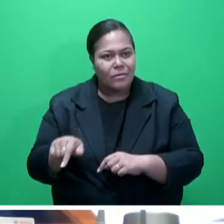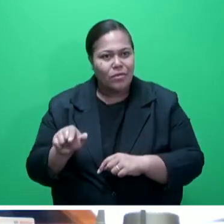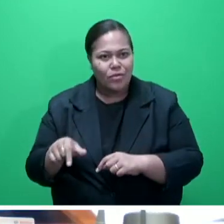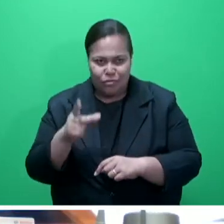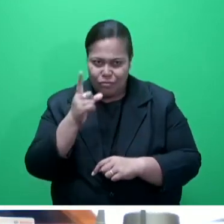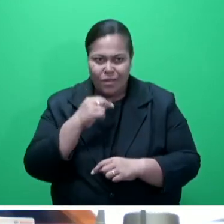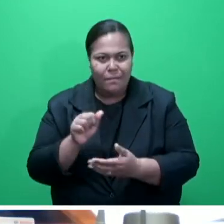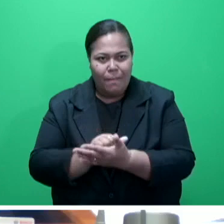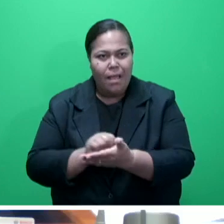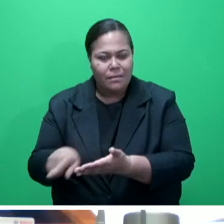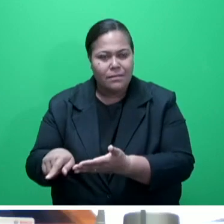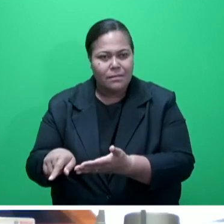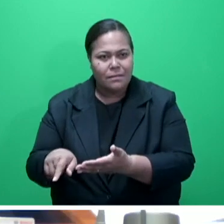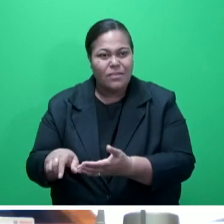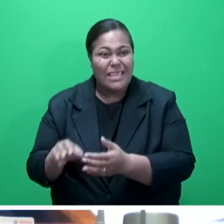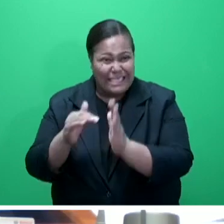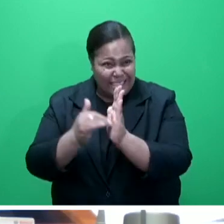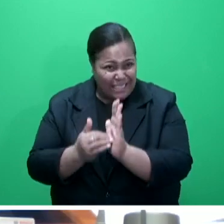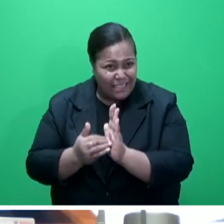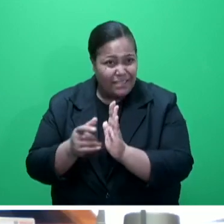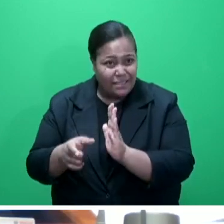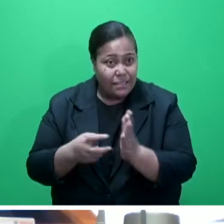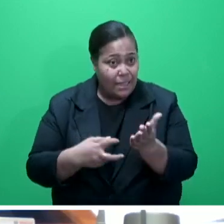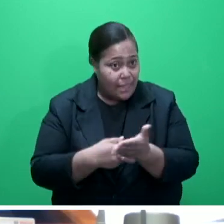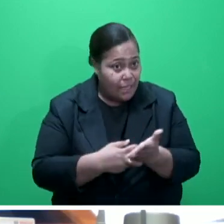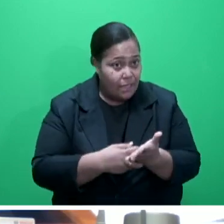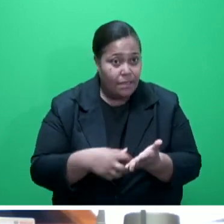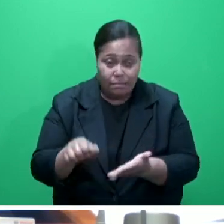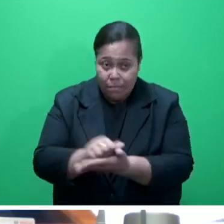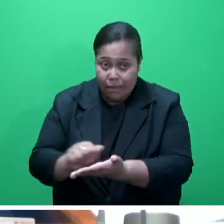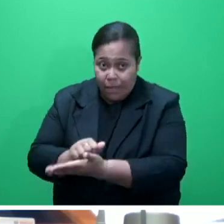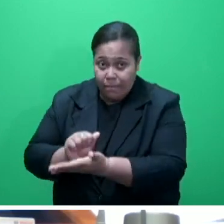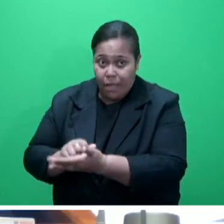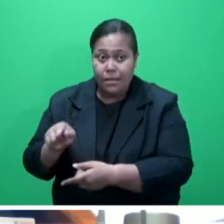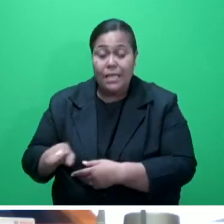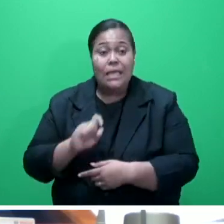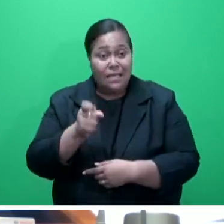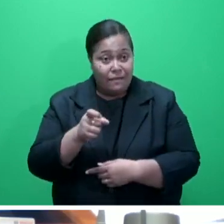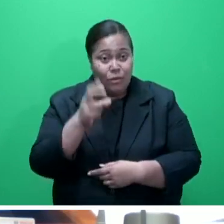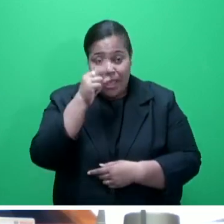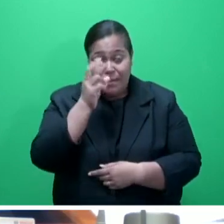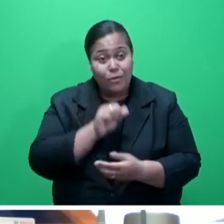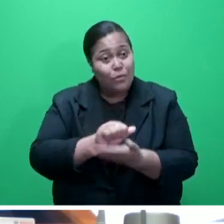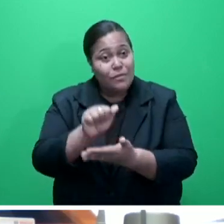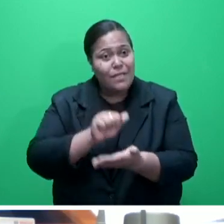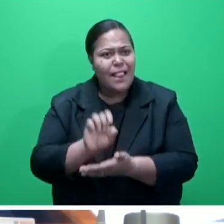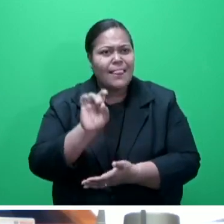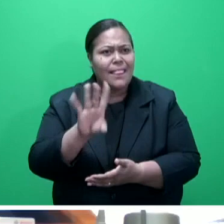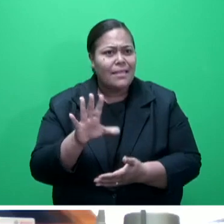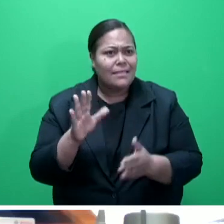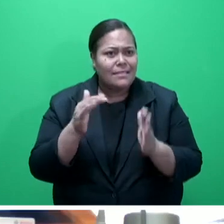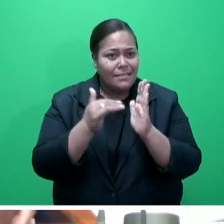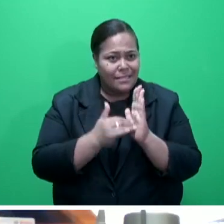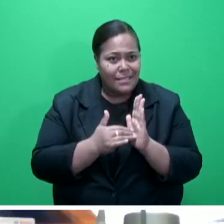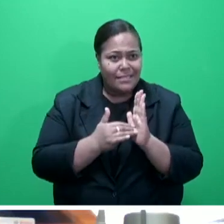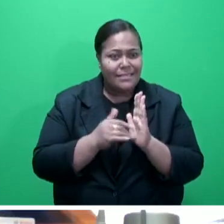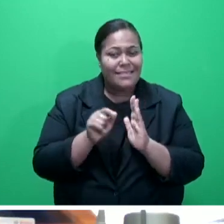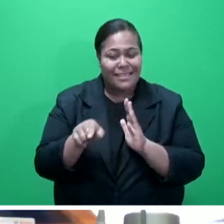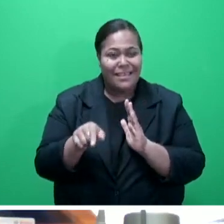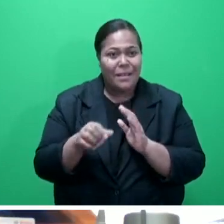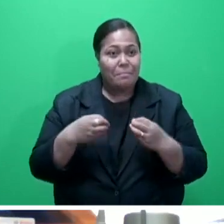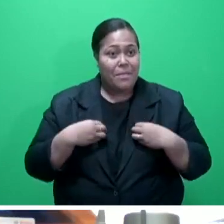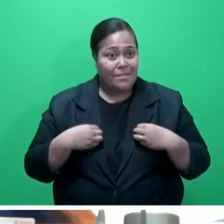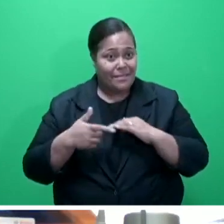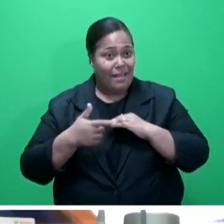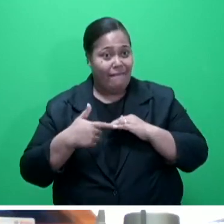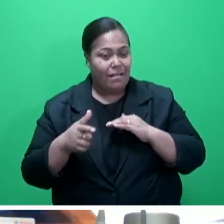will change. And as we know, sometimes if you're able to sell 10 more seats in business class, you can make a lot of money. But if you